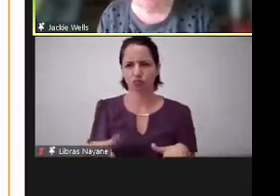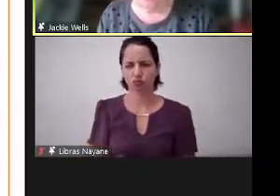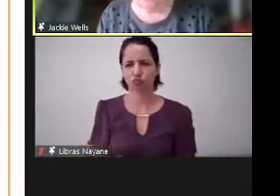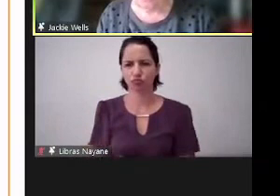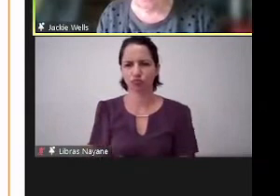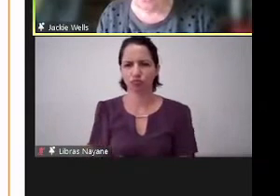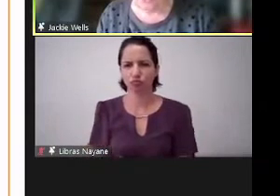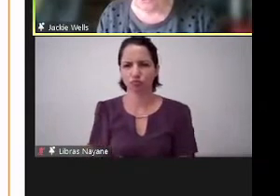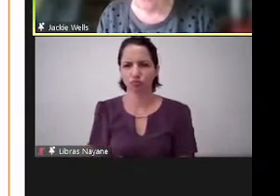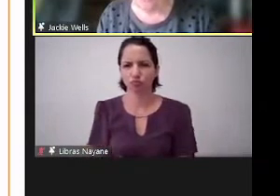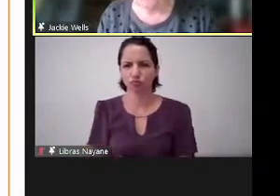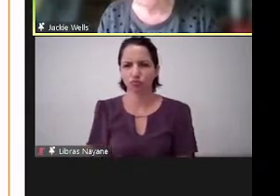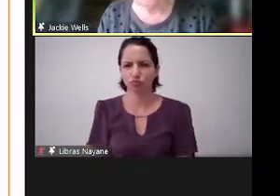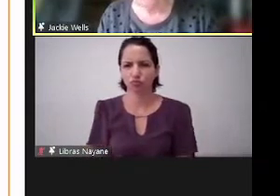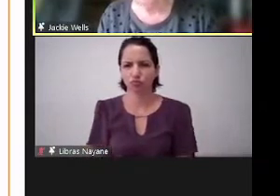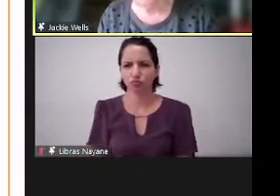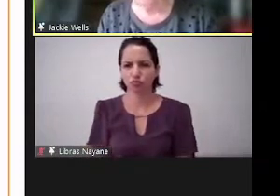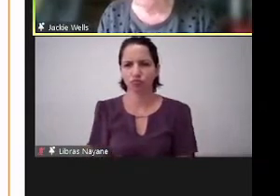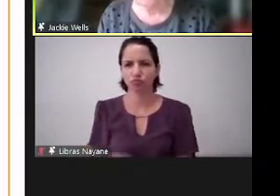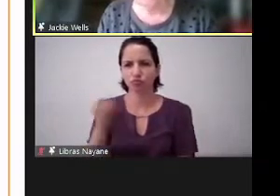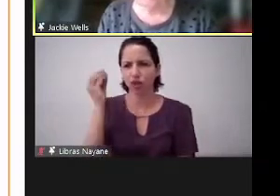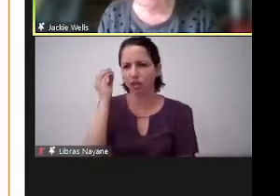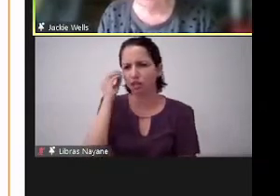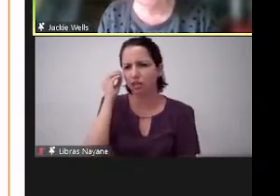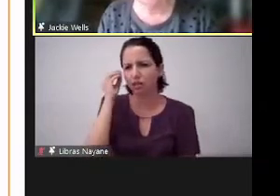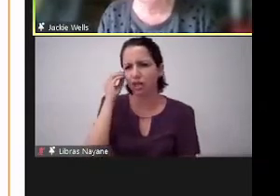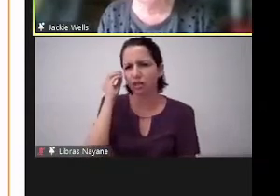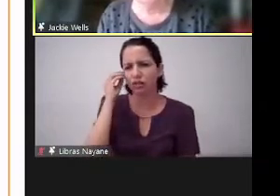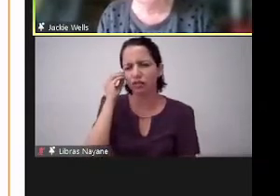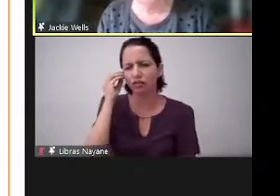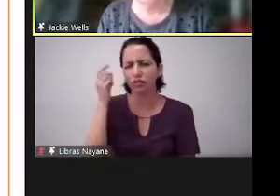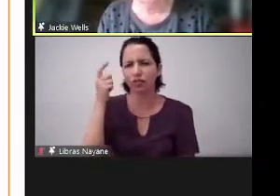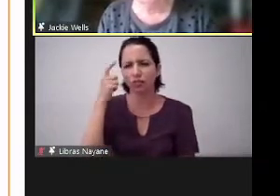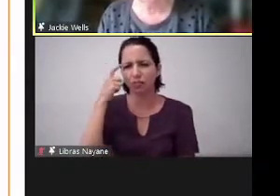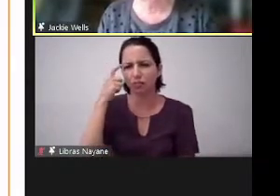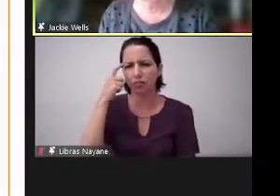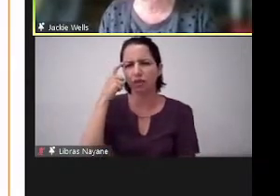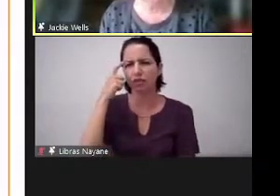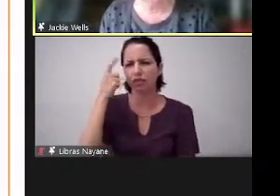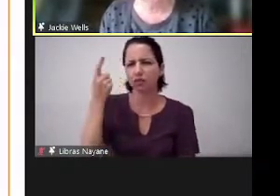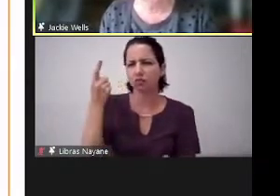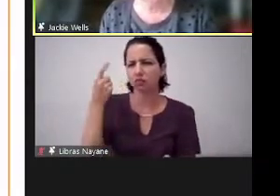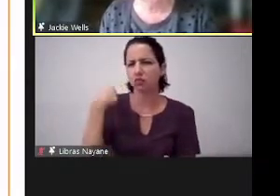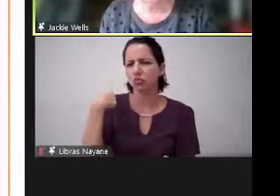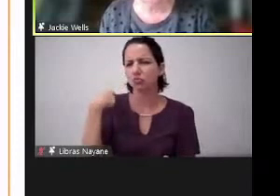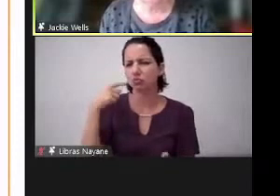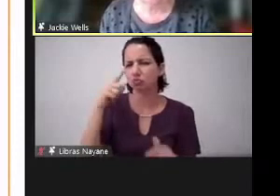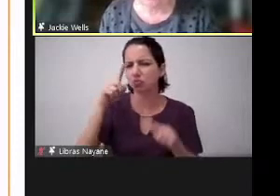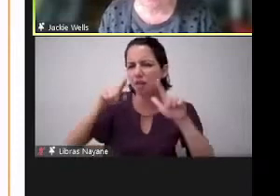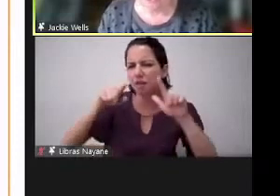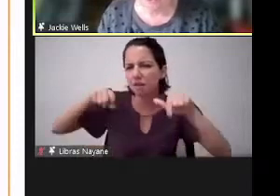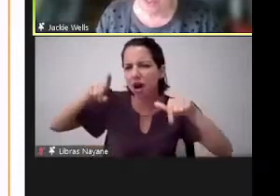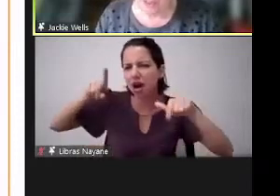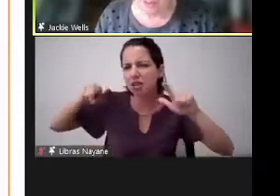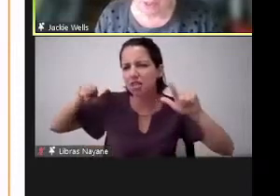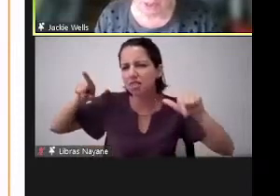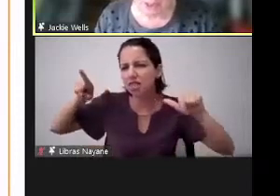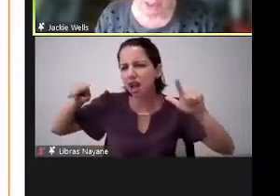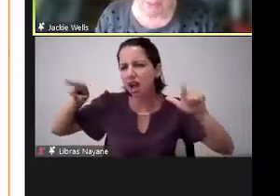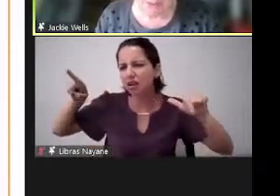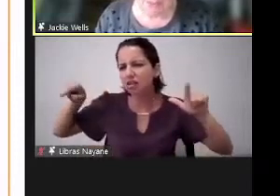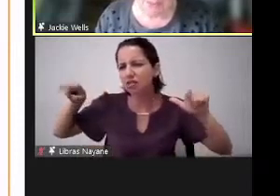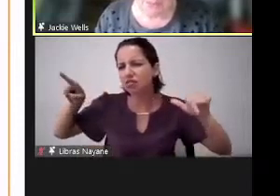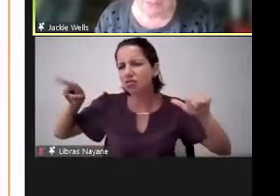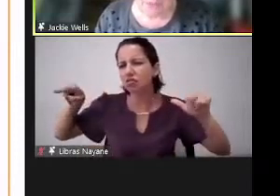are important differences in outcomes for members of defined benefit and members of defined contribution